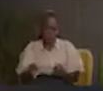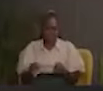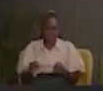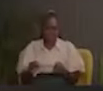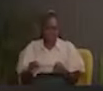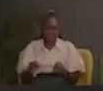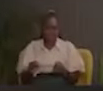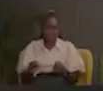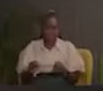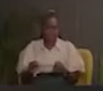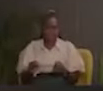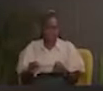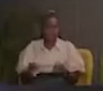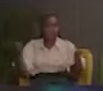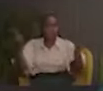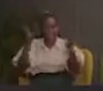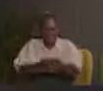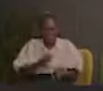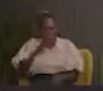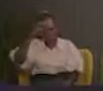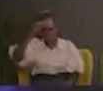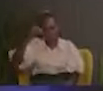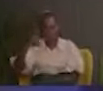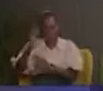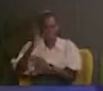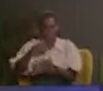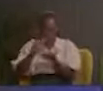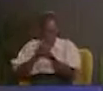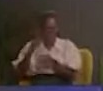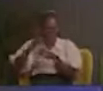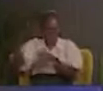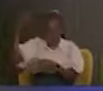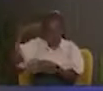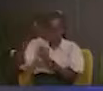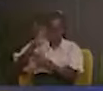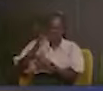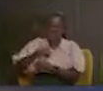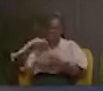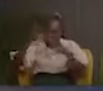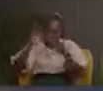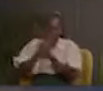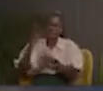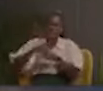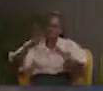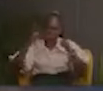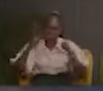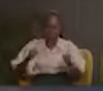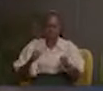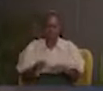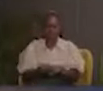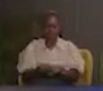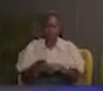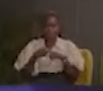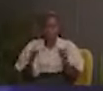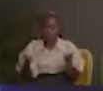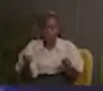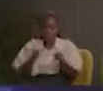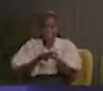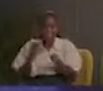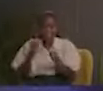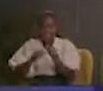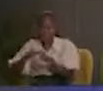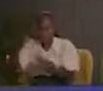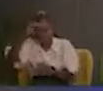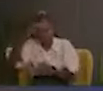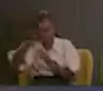Hallelujah. As a man of God, I believe in the grace of God. I believe in his empowerment. But ladies and gentlemen, like every man of God here